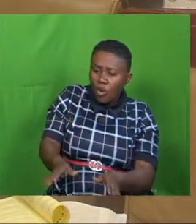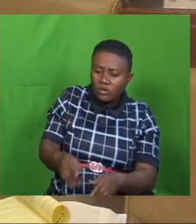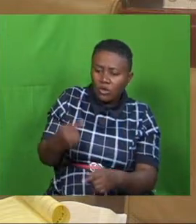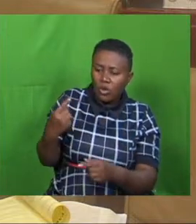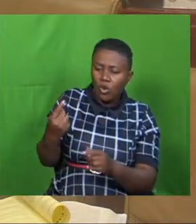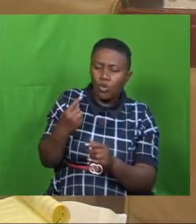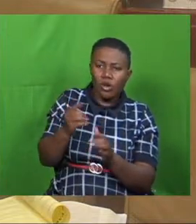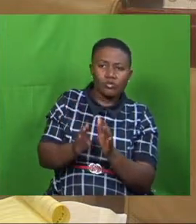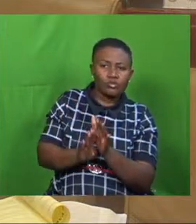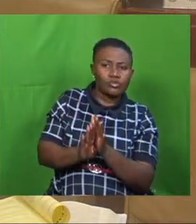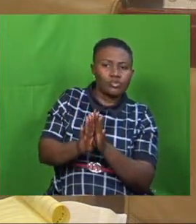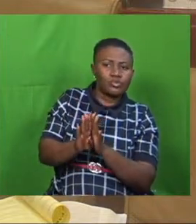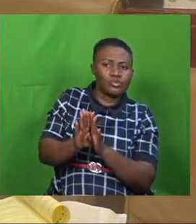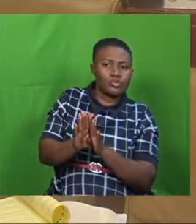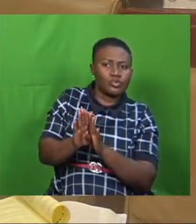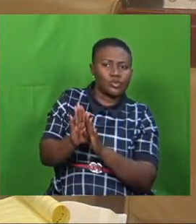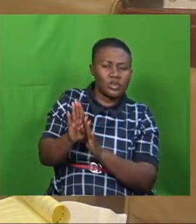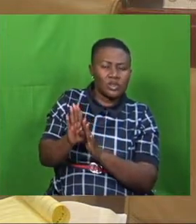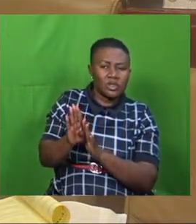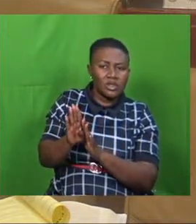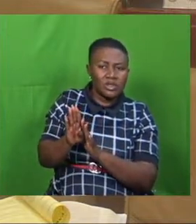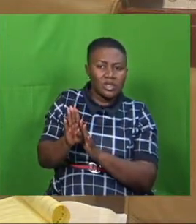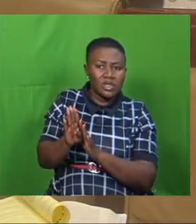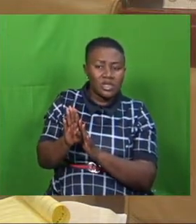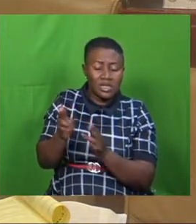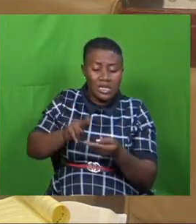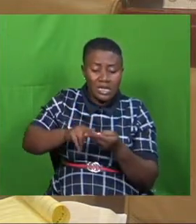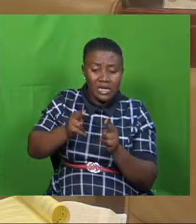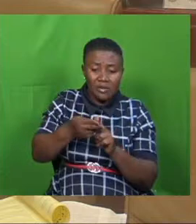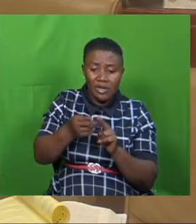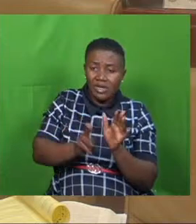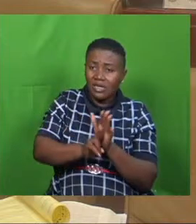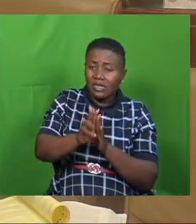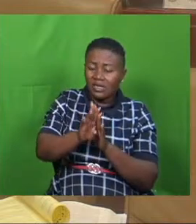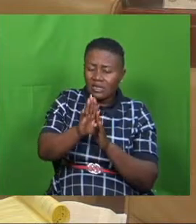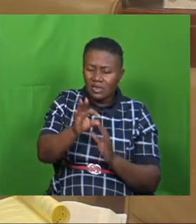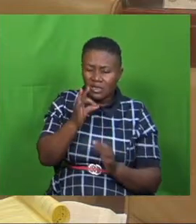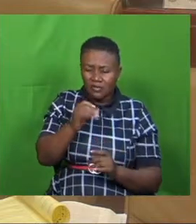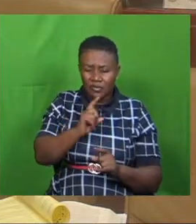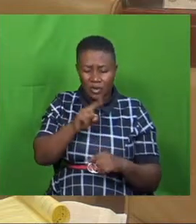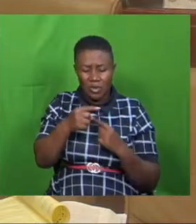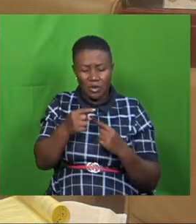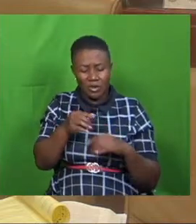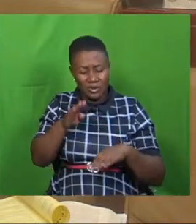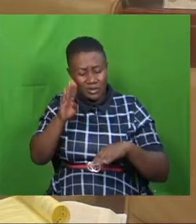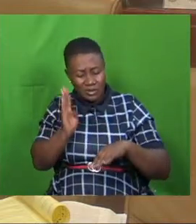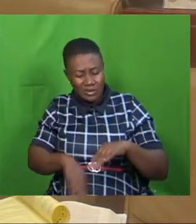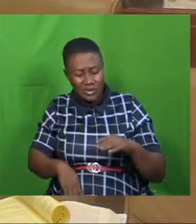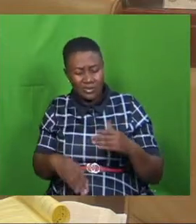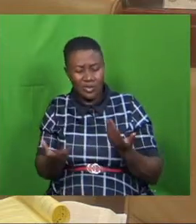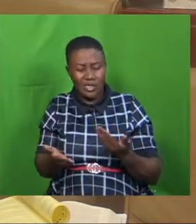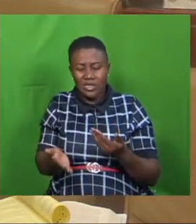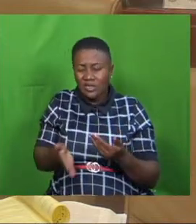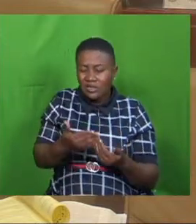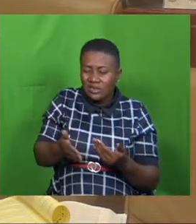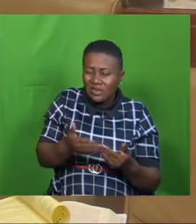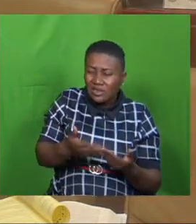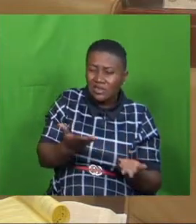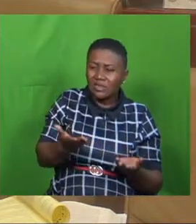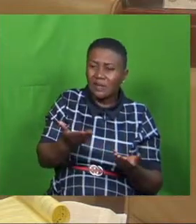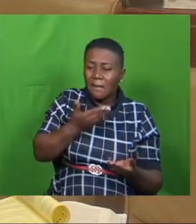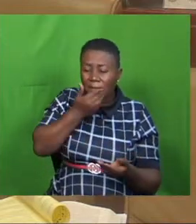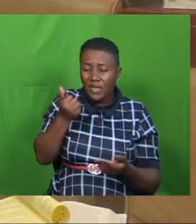and it is the only undertaking that if you should roll affordable housing, you'll be able to rake in money.